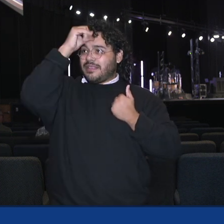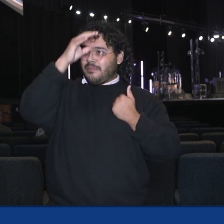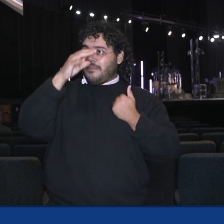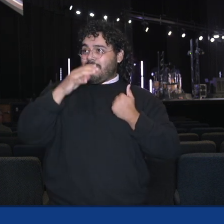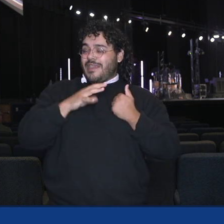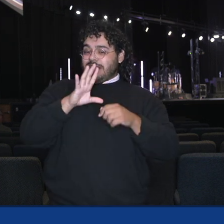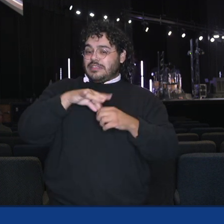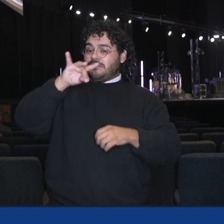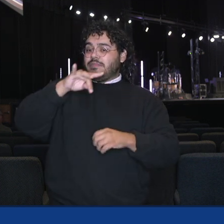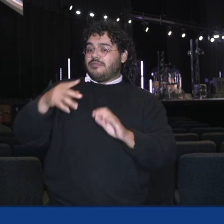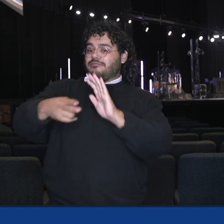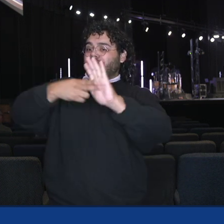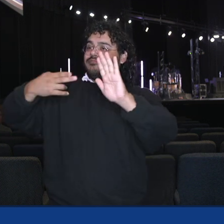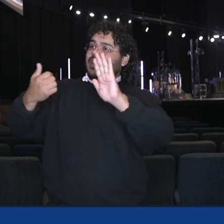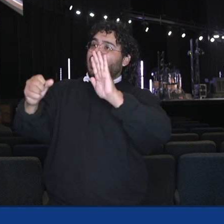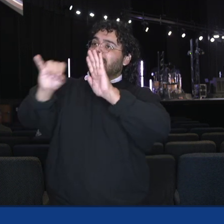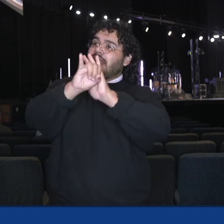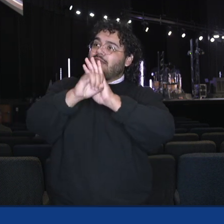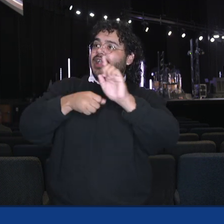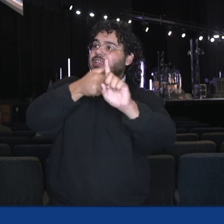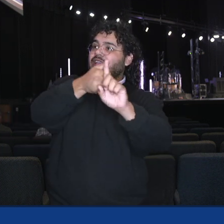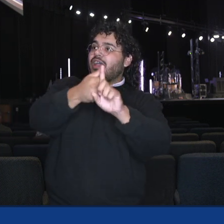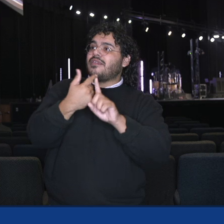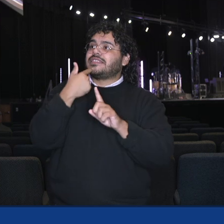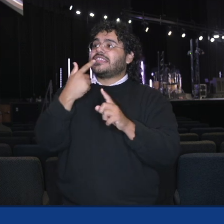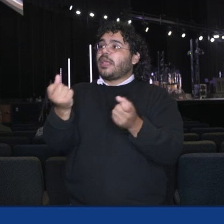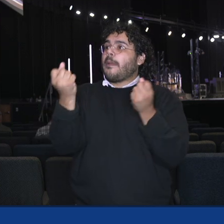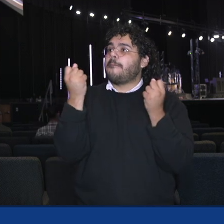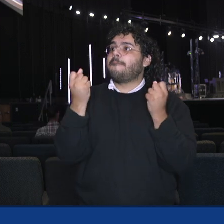it's a mob. It's a legion.